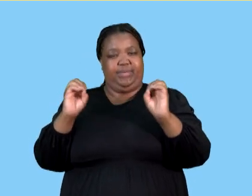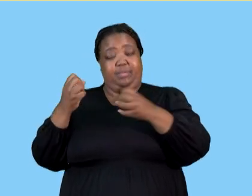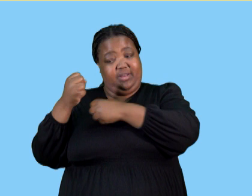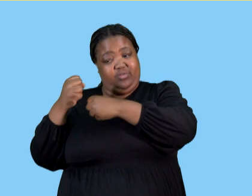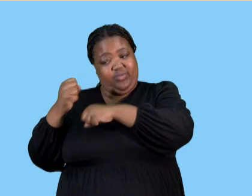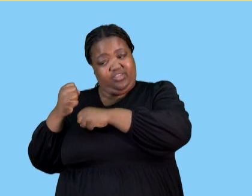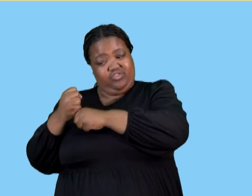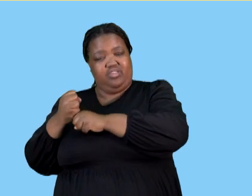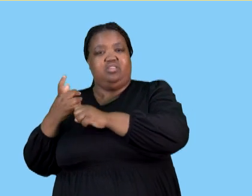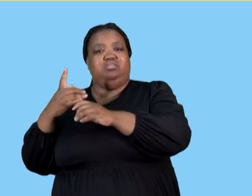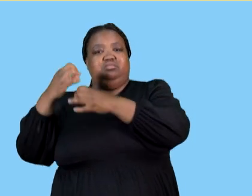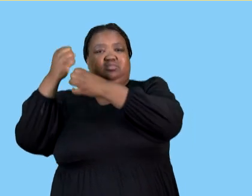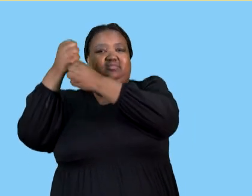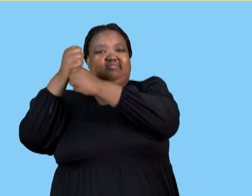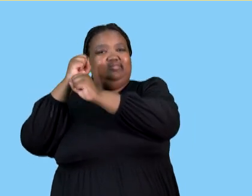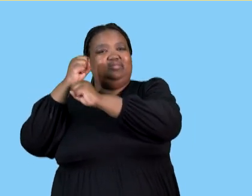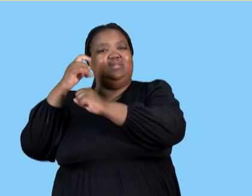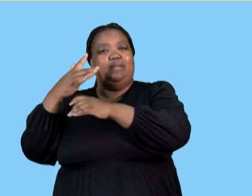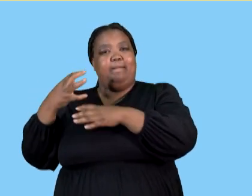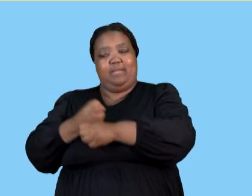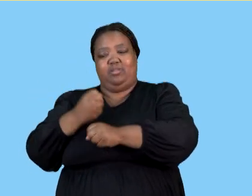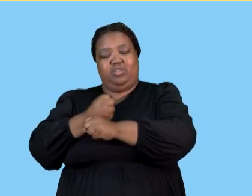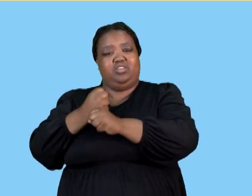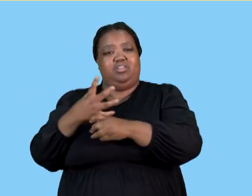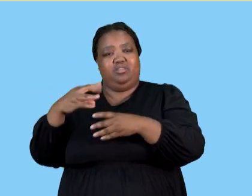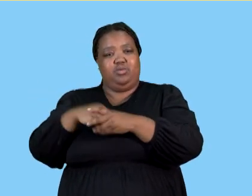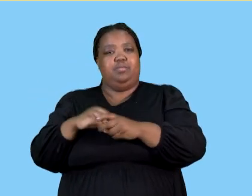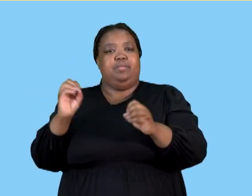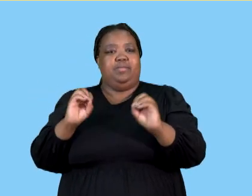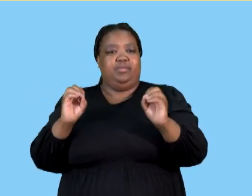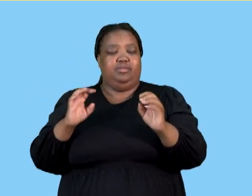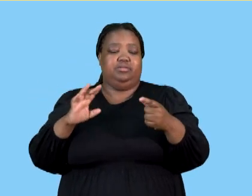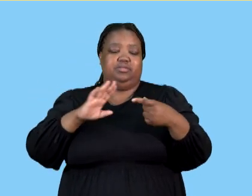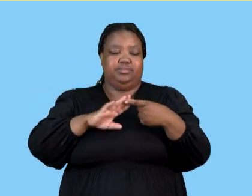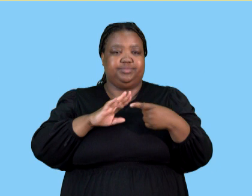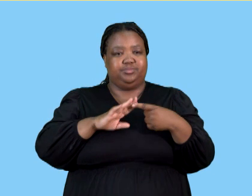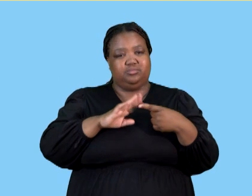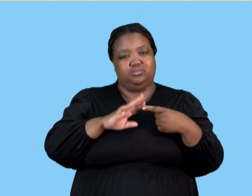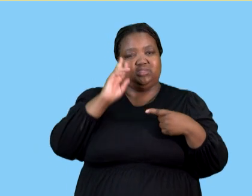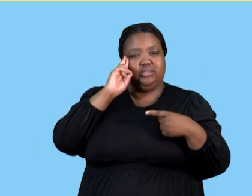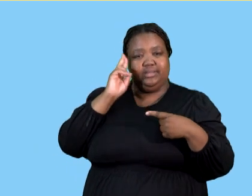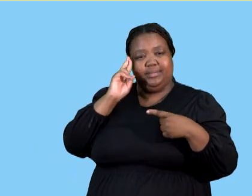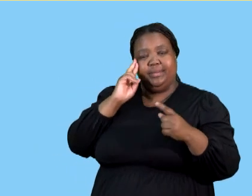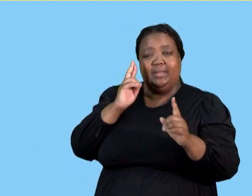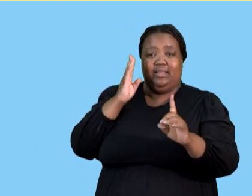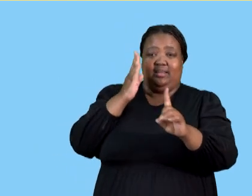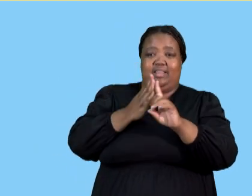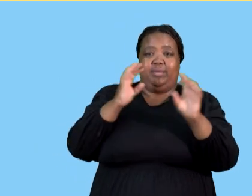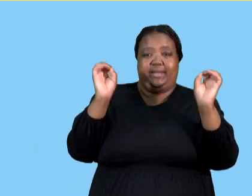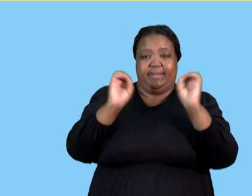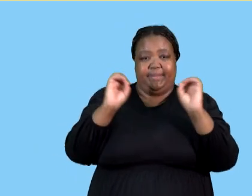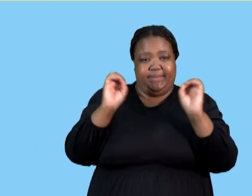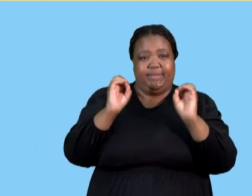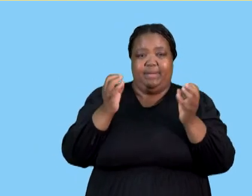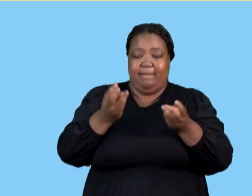the manufacturing process. Here are some examples of these. Number one, indirect materials. You remember we spoke about